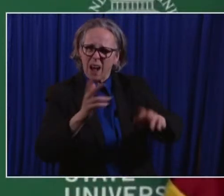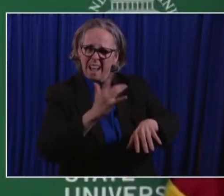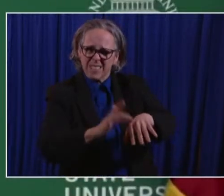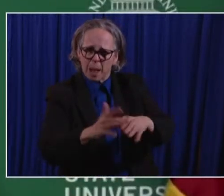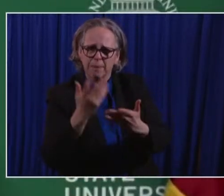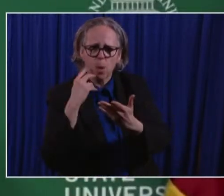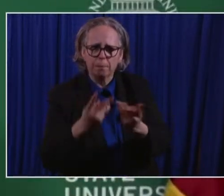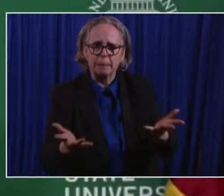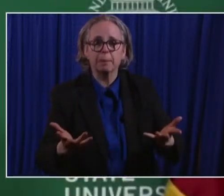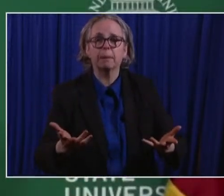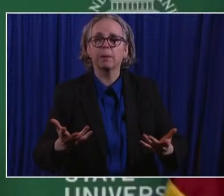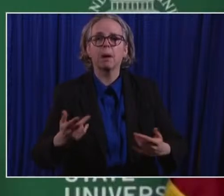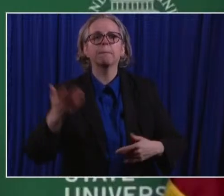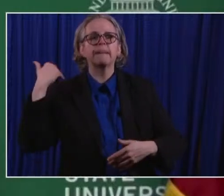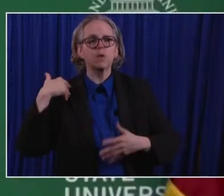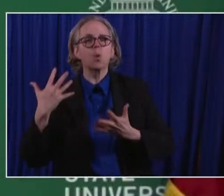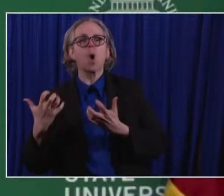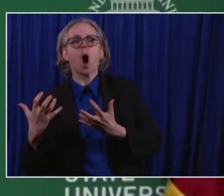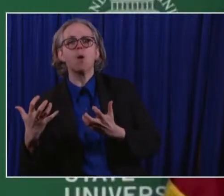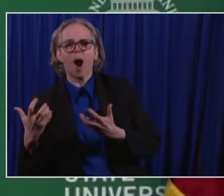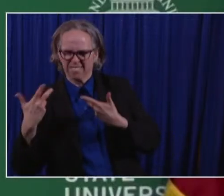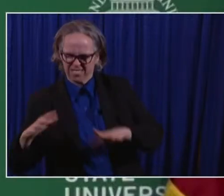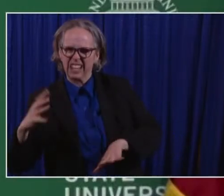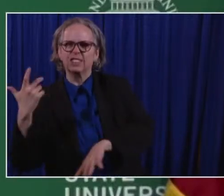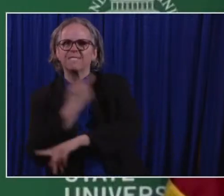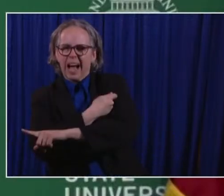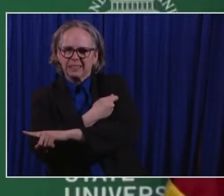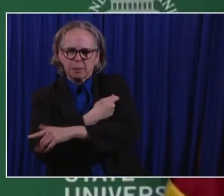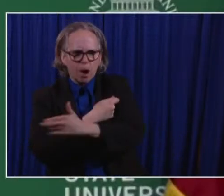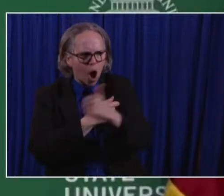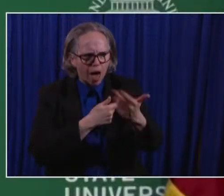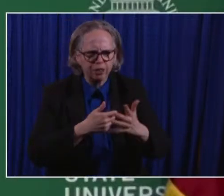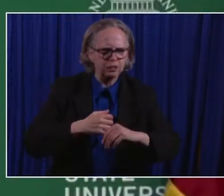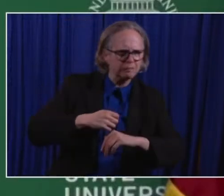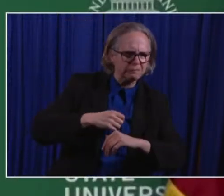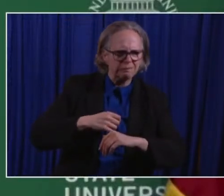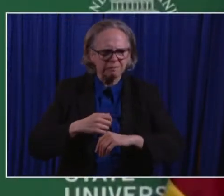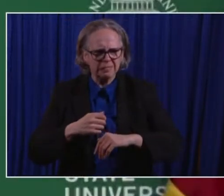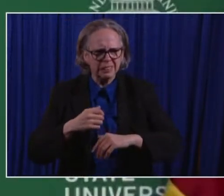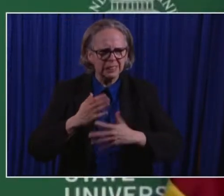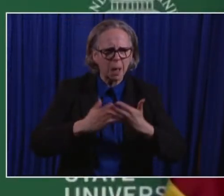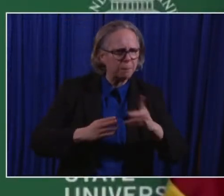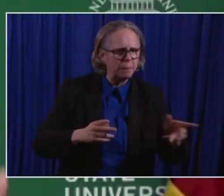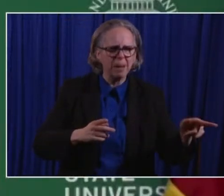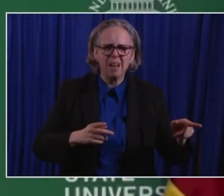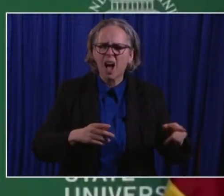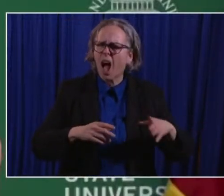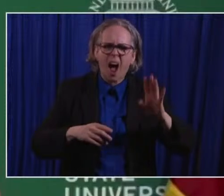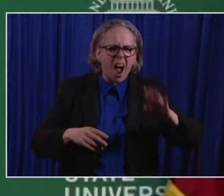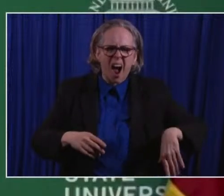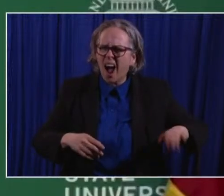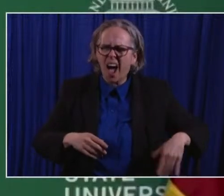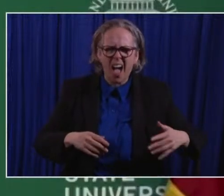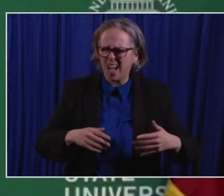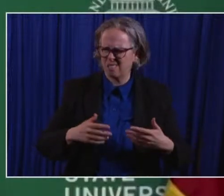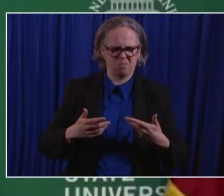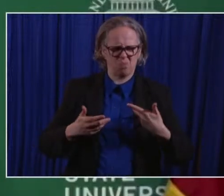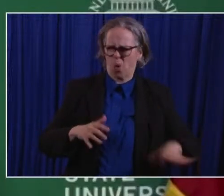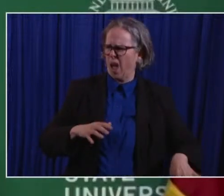really want it. We got a group out there that's never going to get it. It's okay. That's their